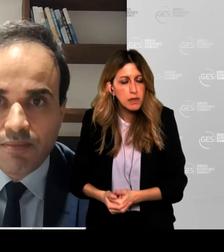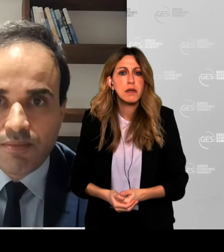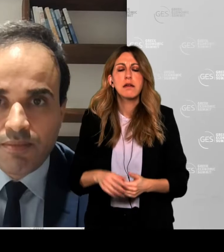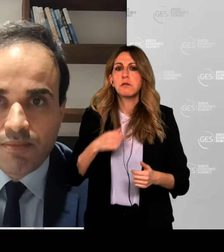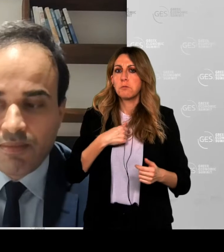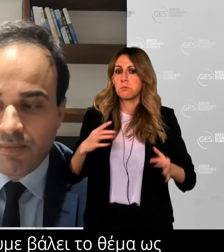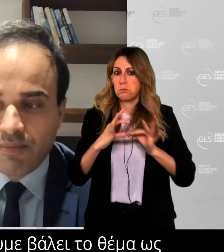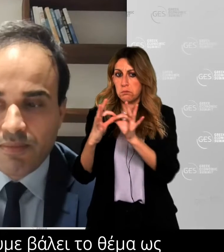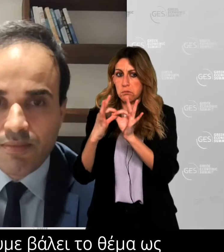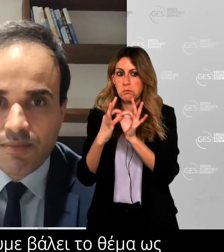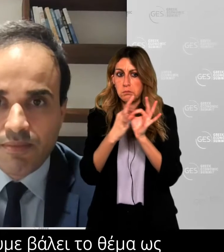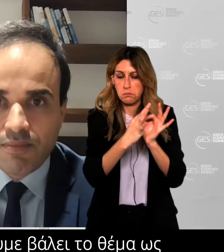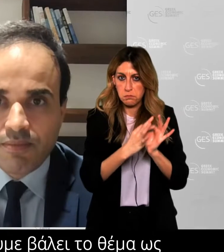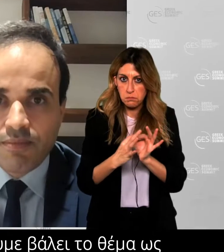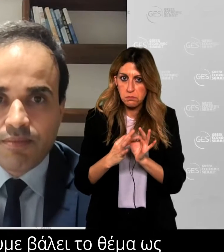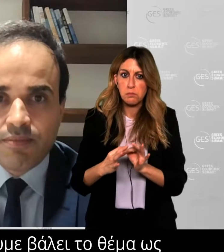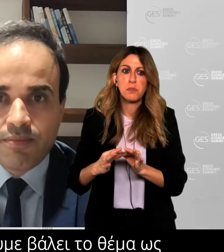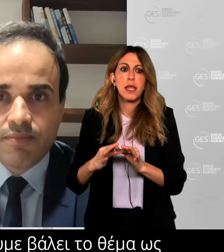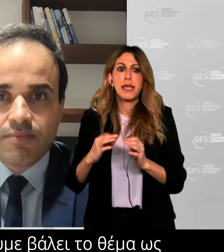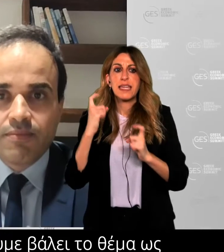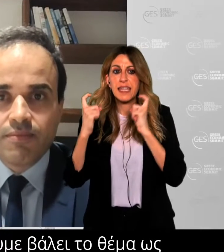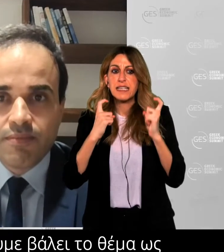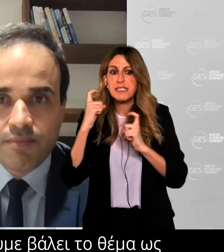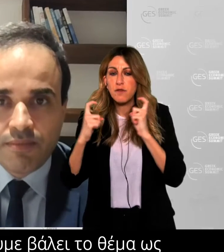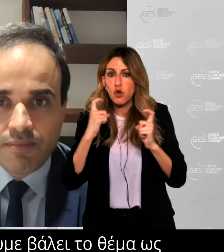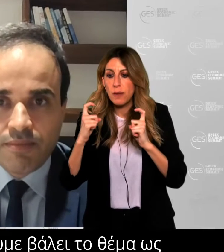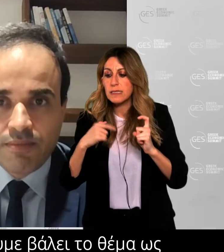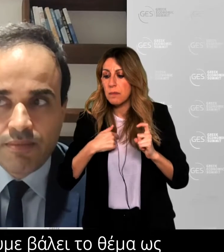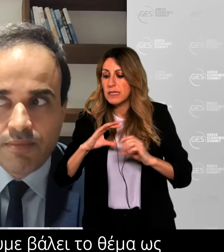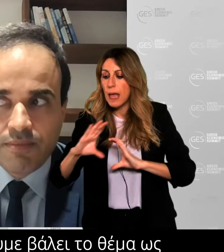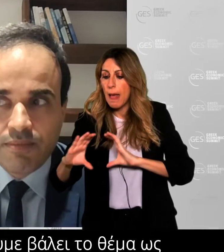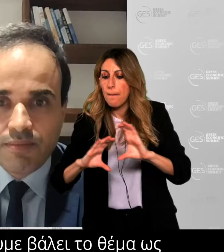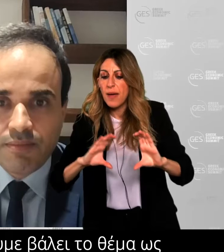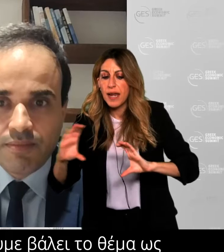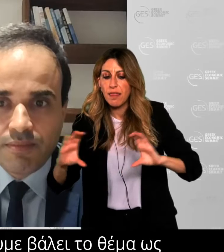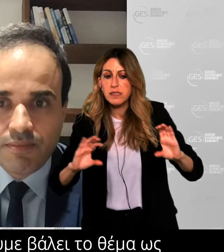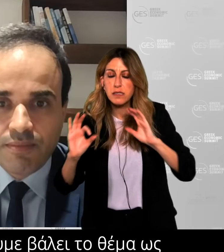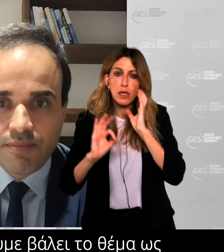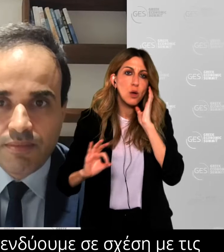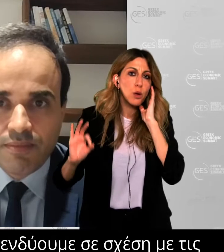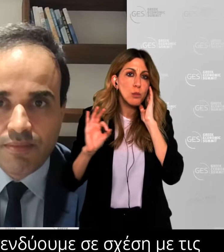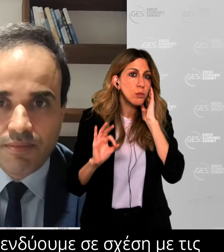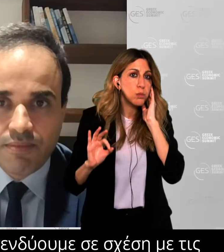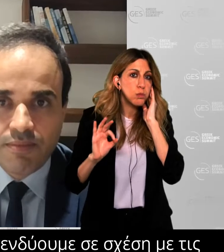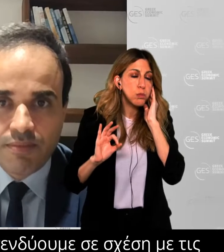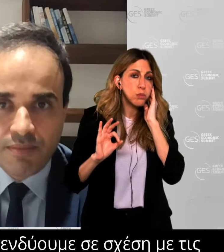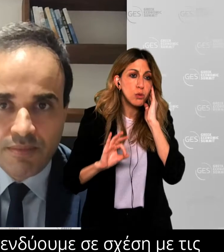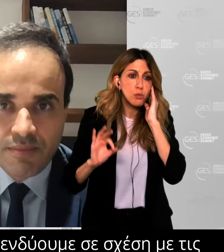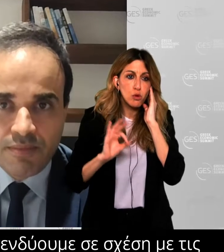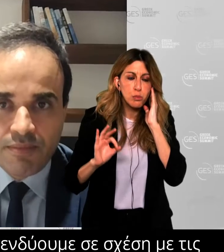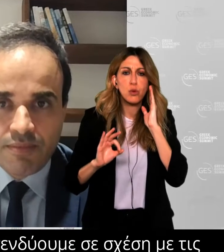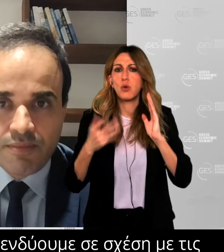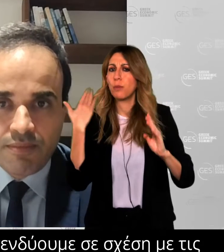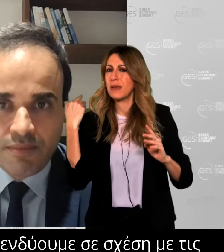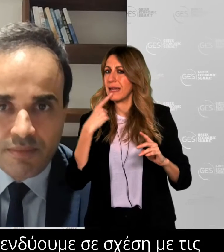should start setting targets. We selected those sectors that I've mentioned, oil and gas, metals and mining, power, as some of the sectors